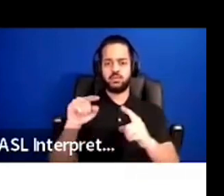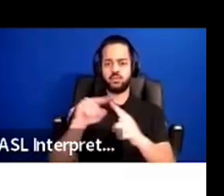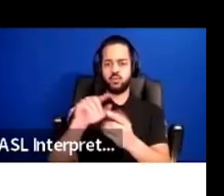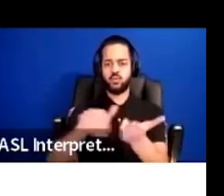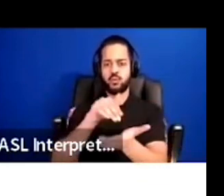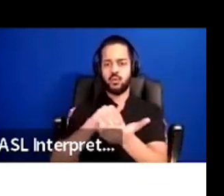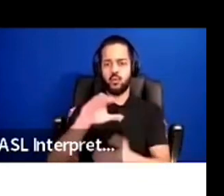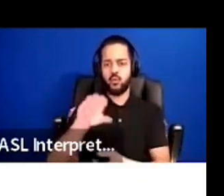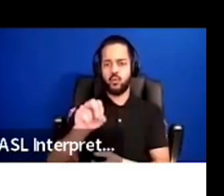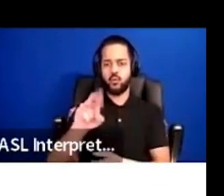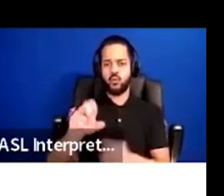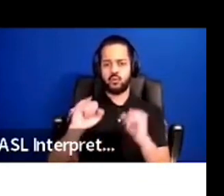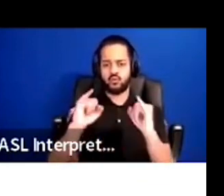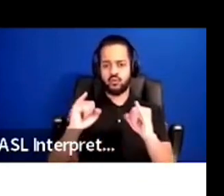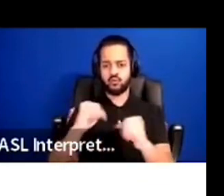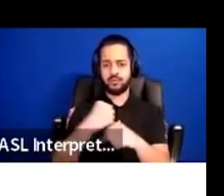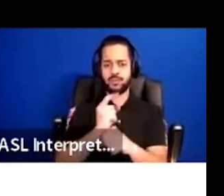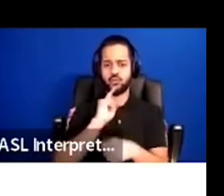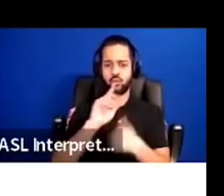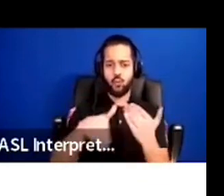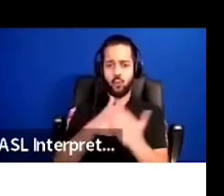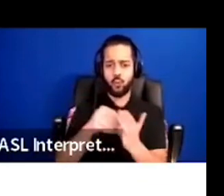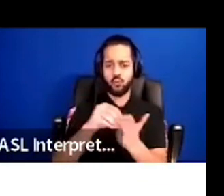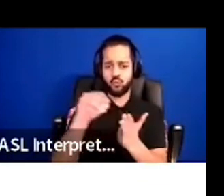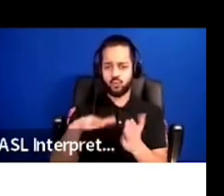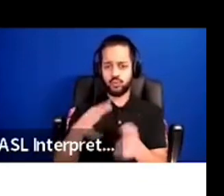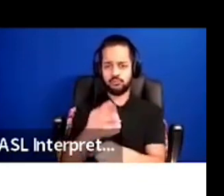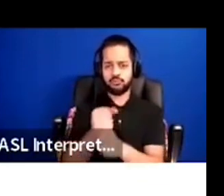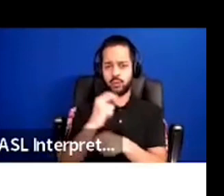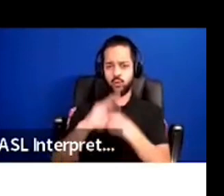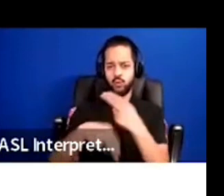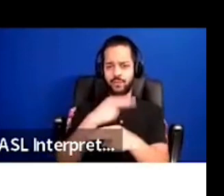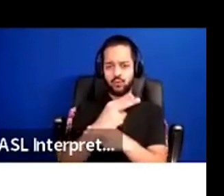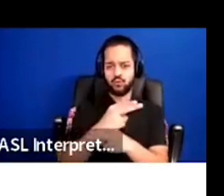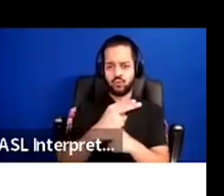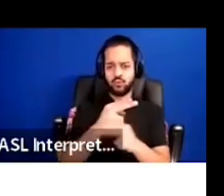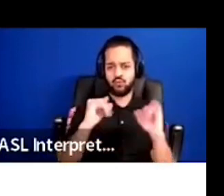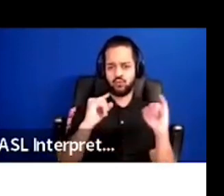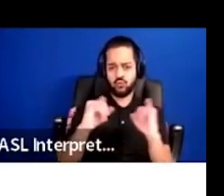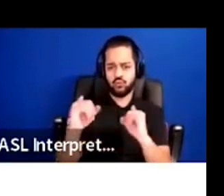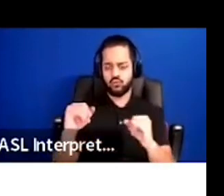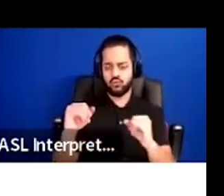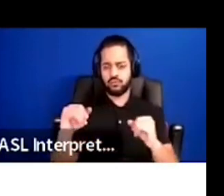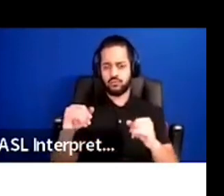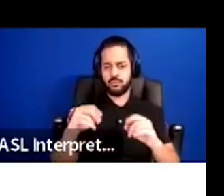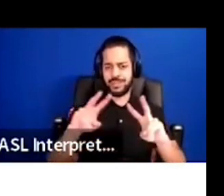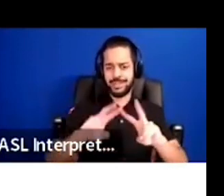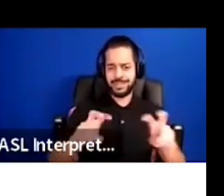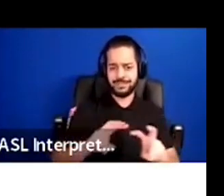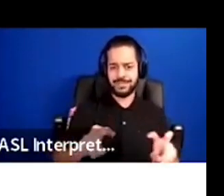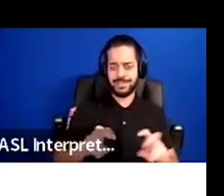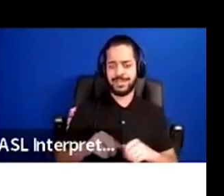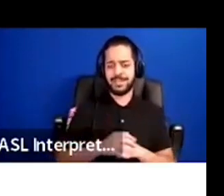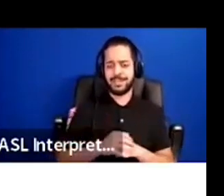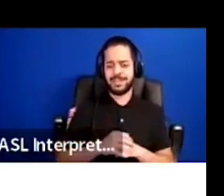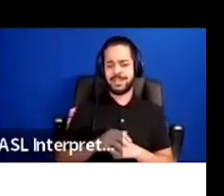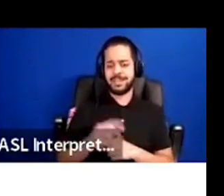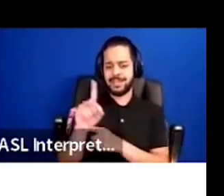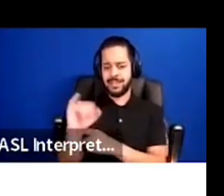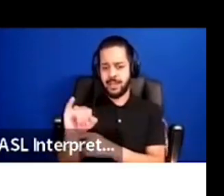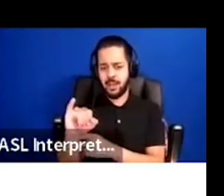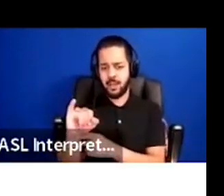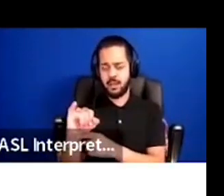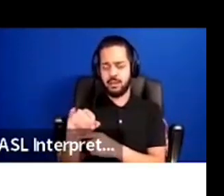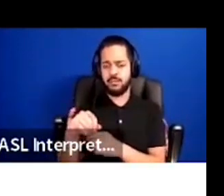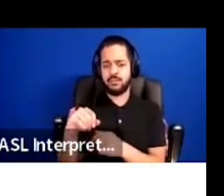students are receiving universal screening for the students, formative and summative assessment, DI, and